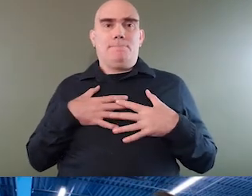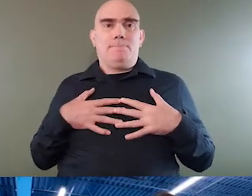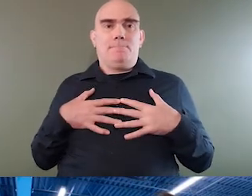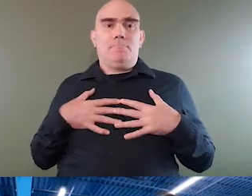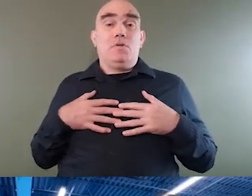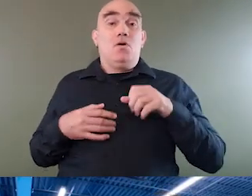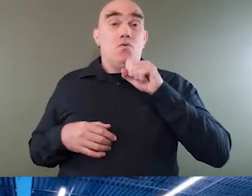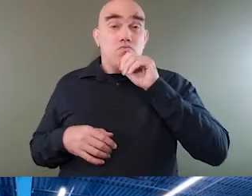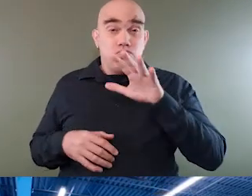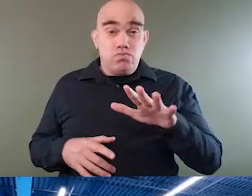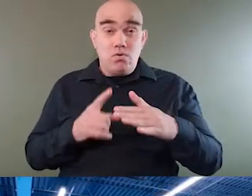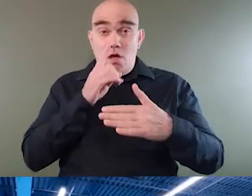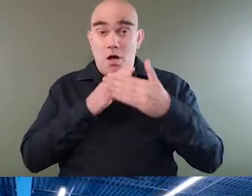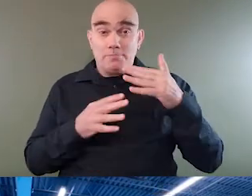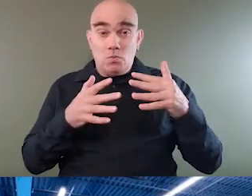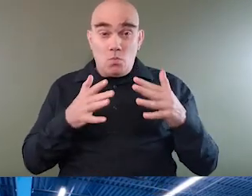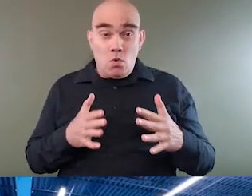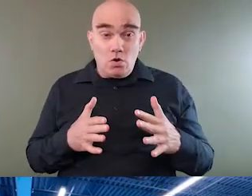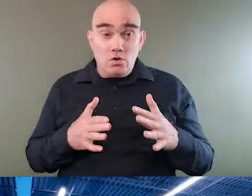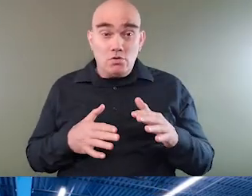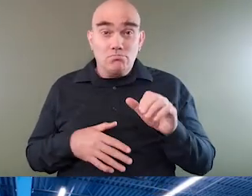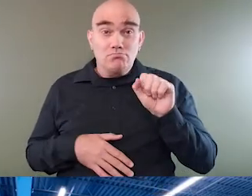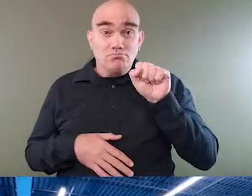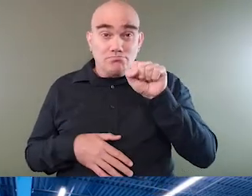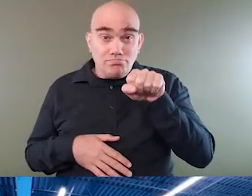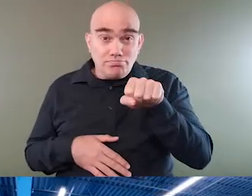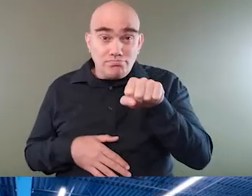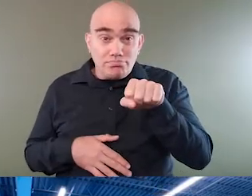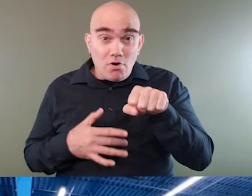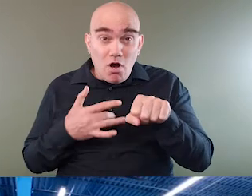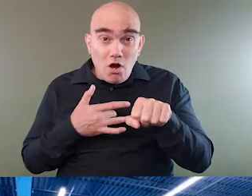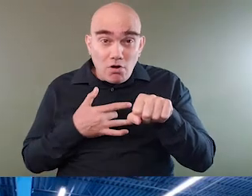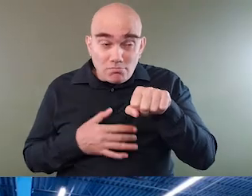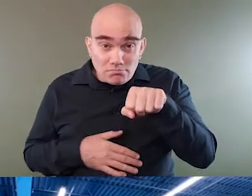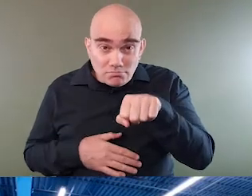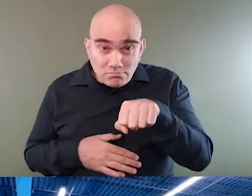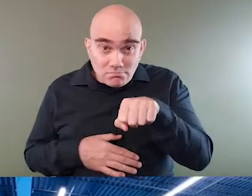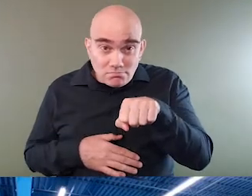Exhale, humble warrior, lead with your heart, bow forward.